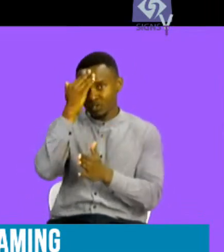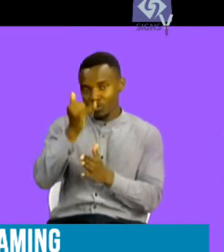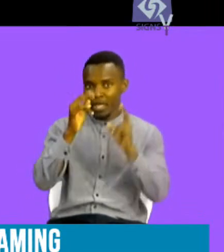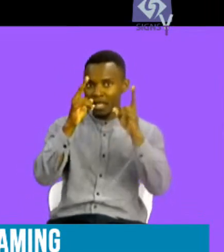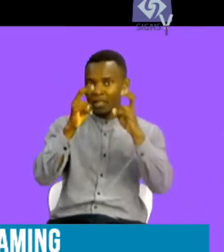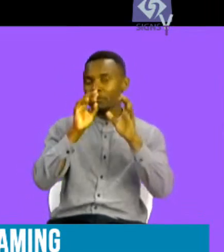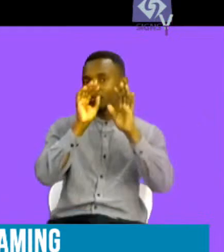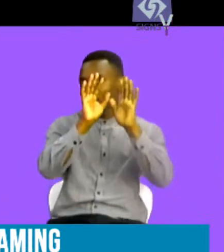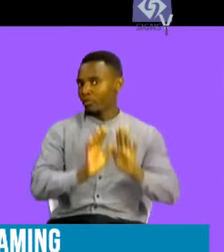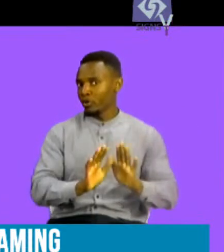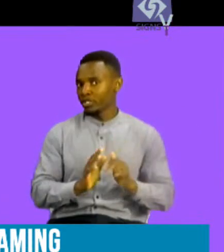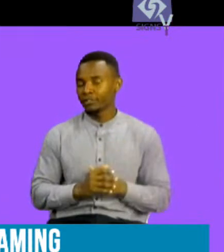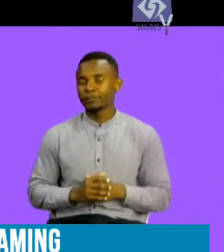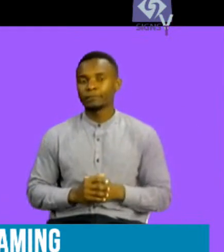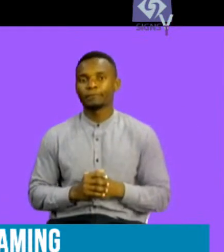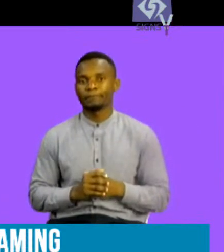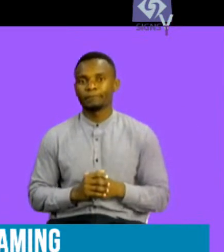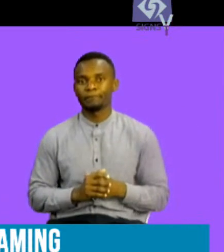Madam Mondi, yourself?